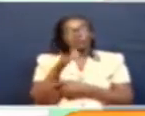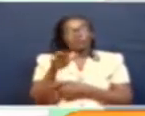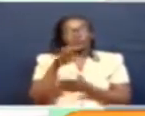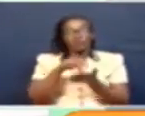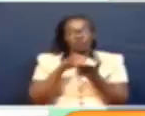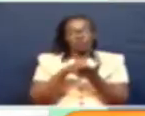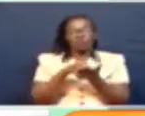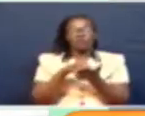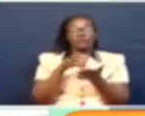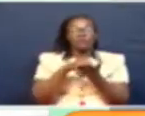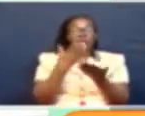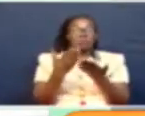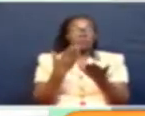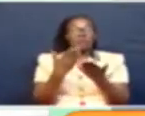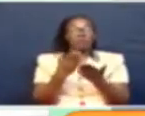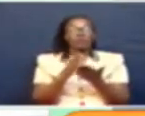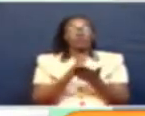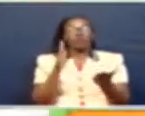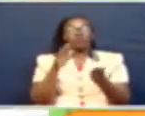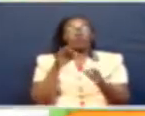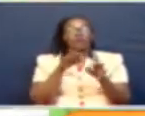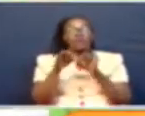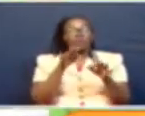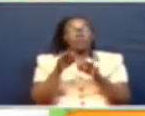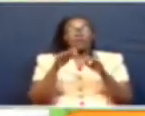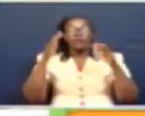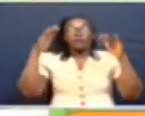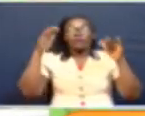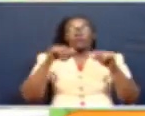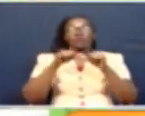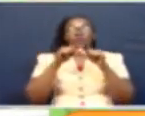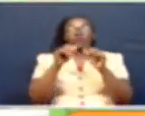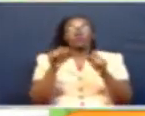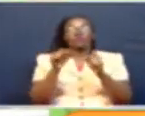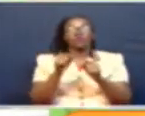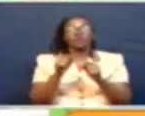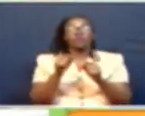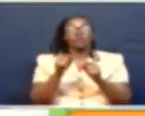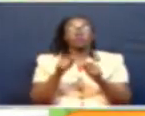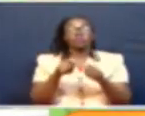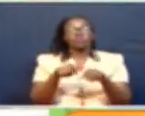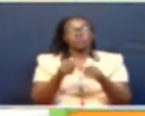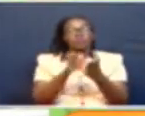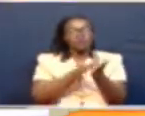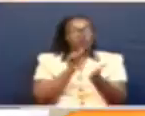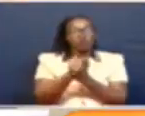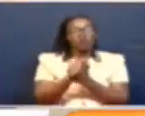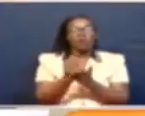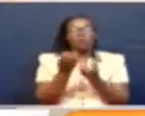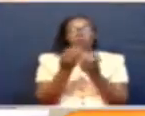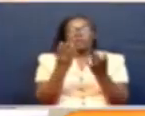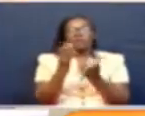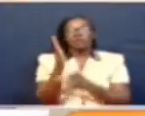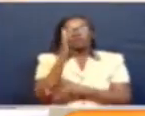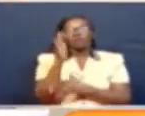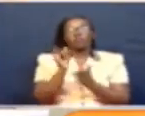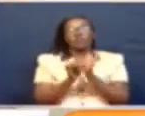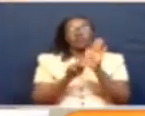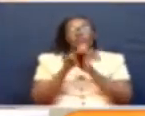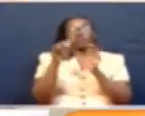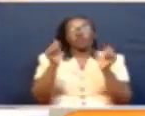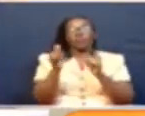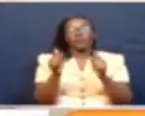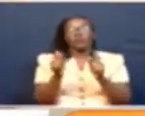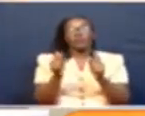may further be compounded as the ongoing rains might hamper the growth of many crops yet to mature. Devastation and damage during